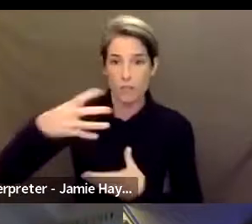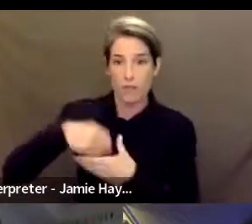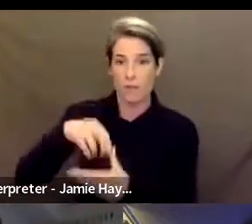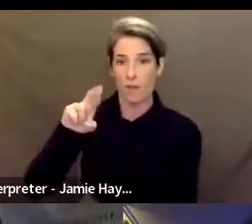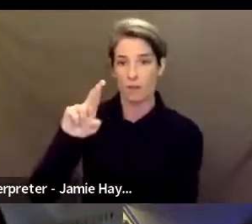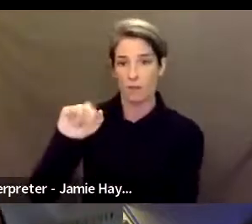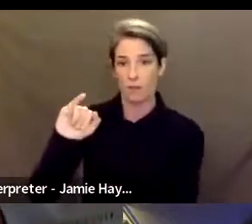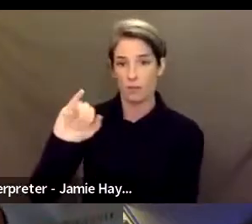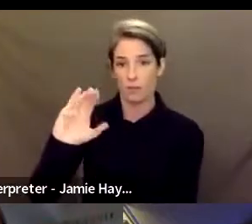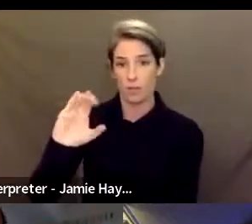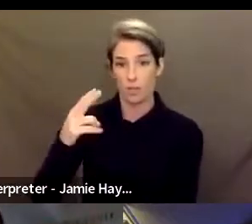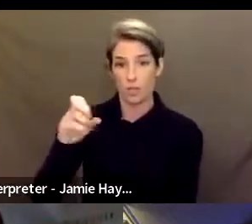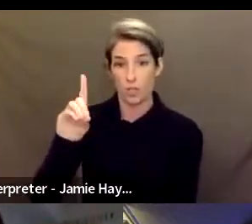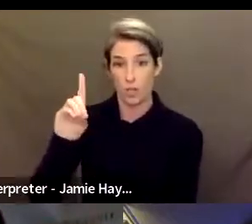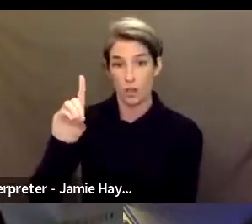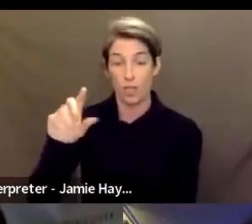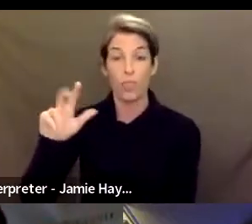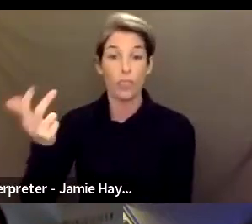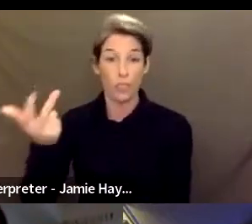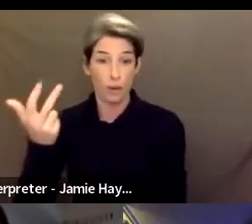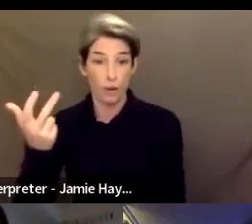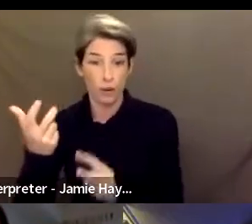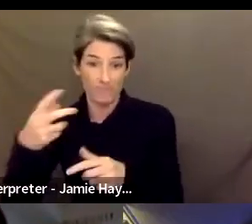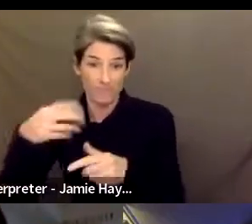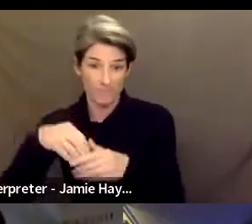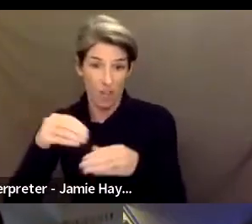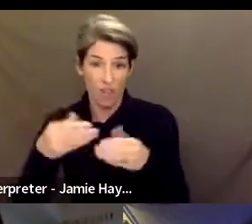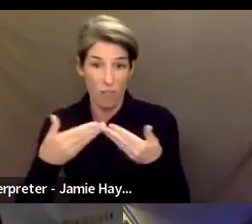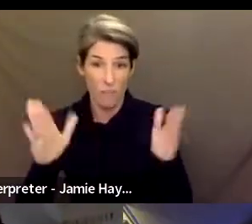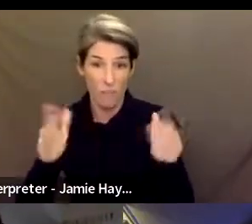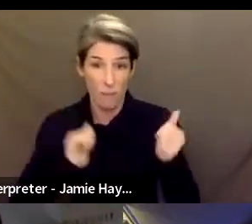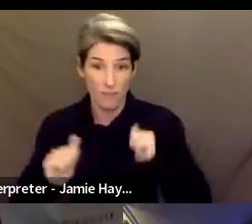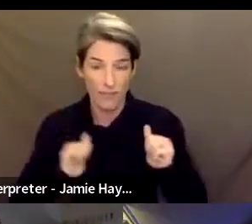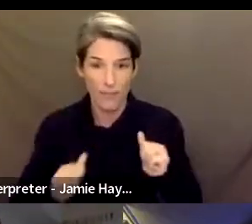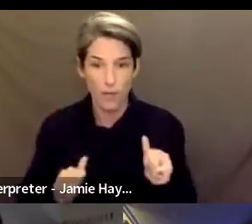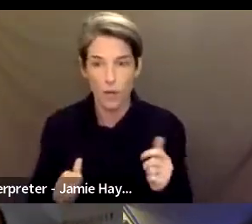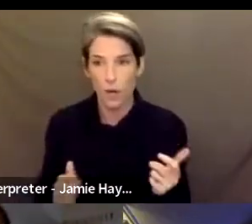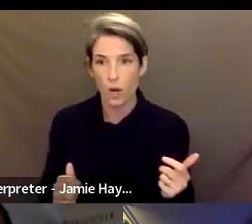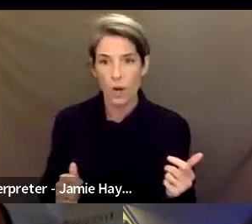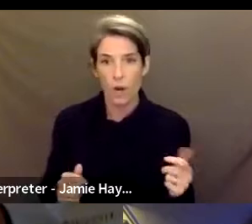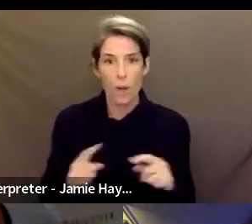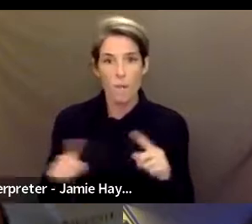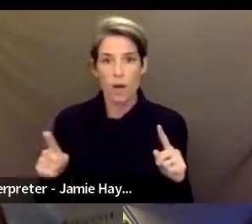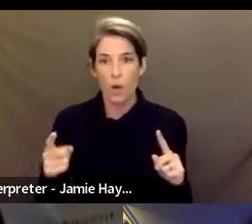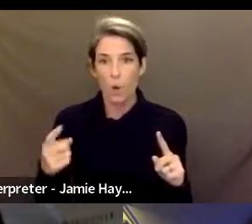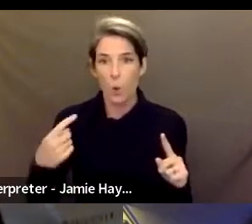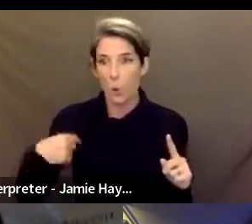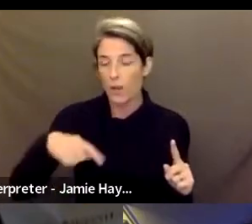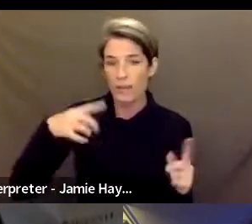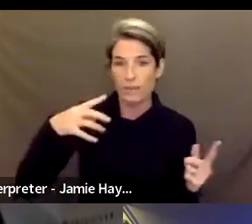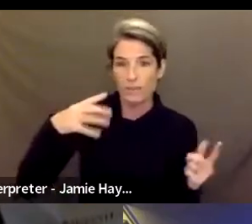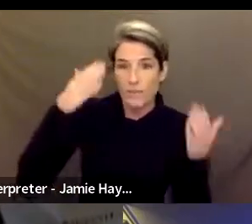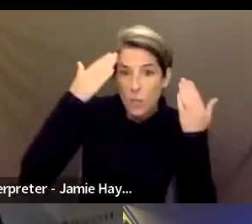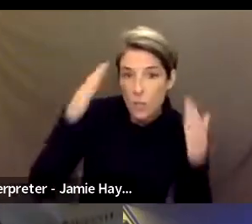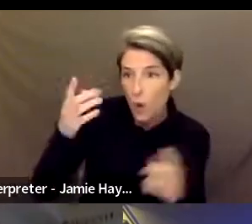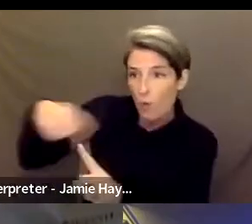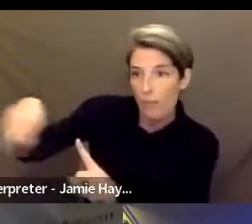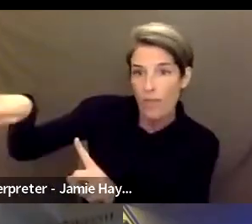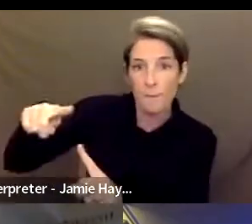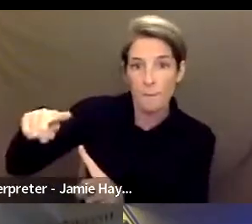what, they're exactly what we're looking for. We just didn't know, because we've been ignoring them for all this